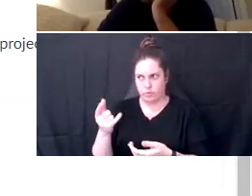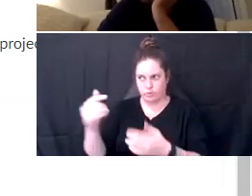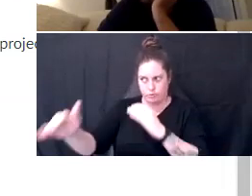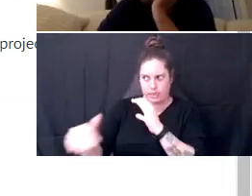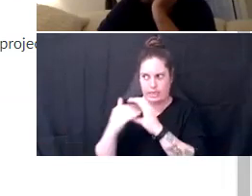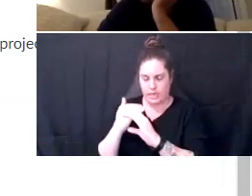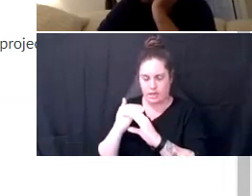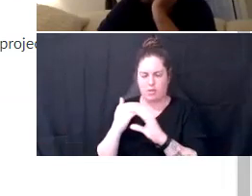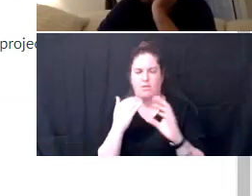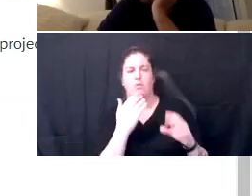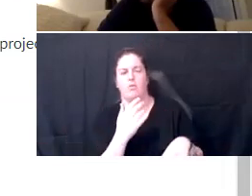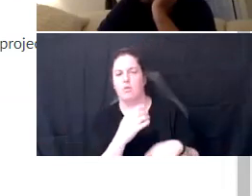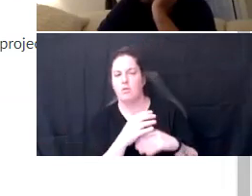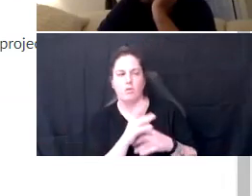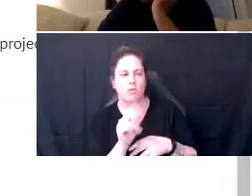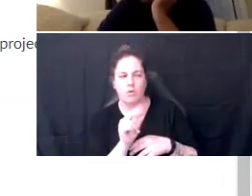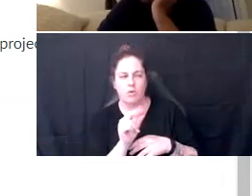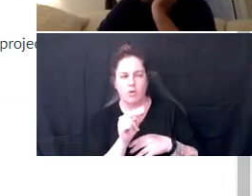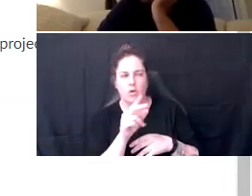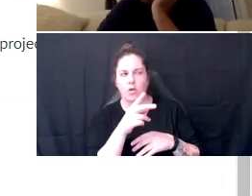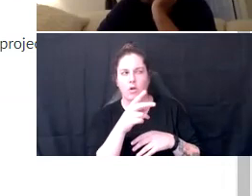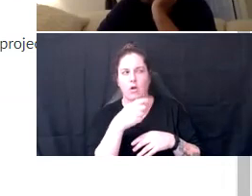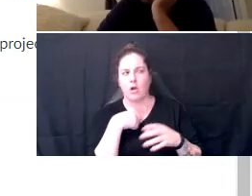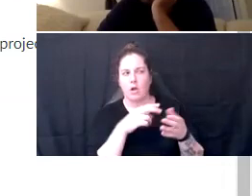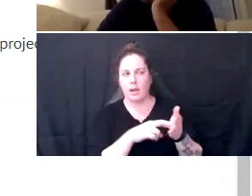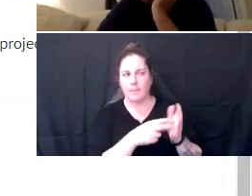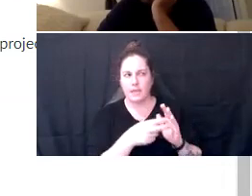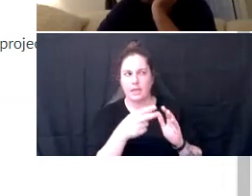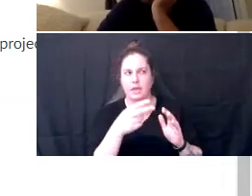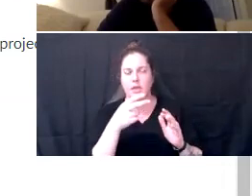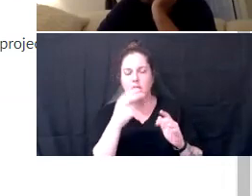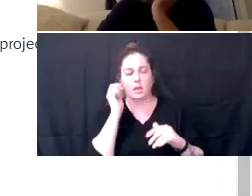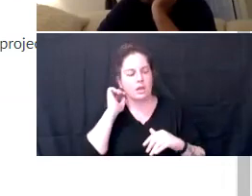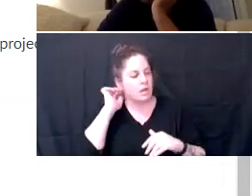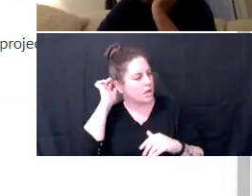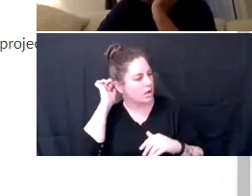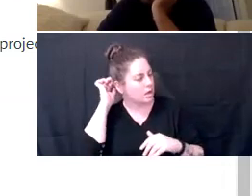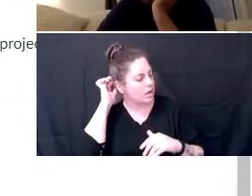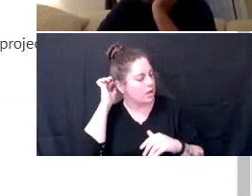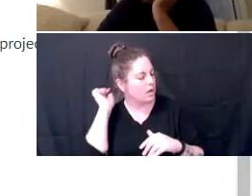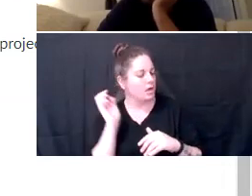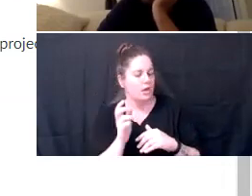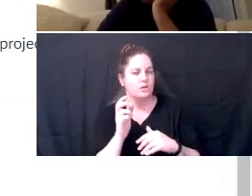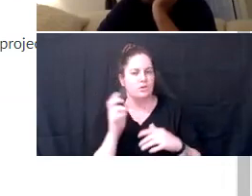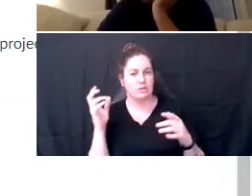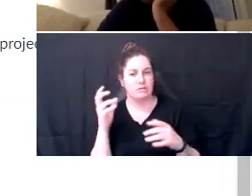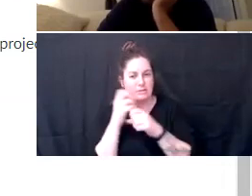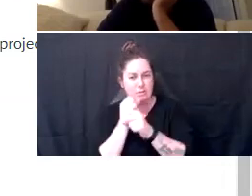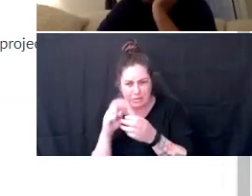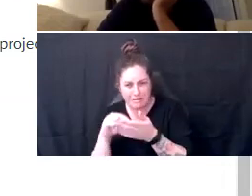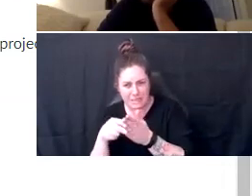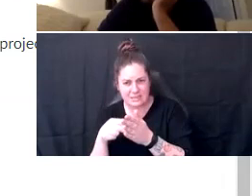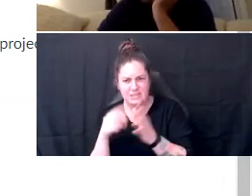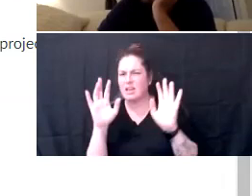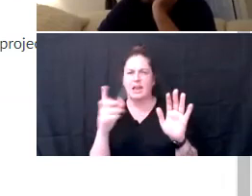mean No, what I'm telling you how to write what goes in the summary. So I'm guessing the summary would be, okay,